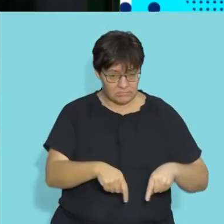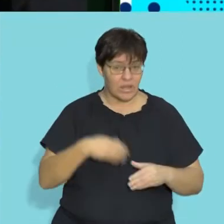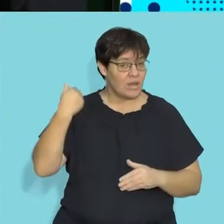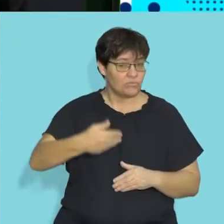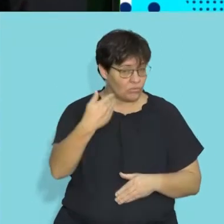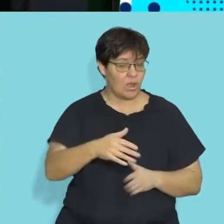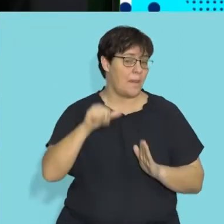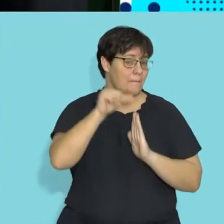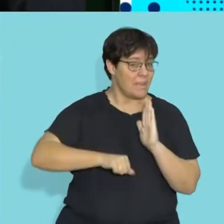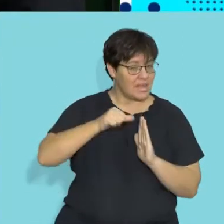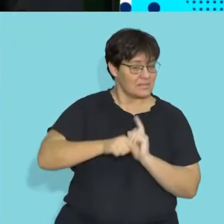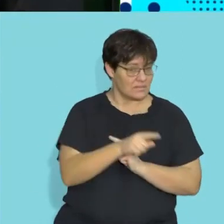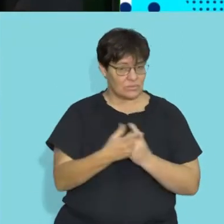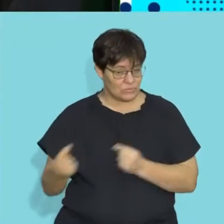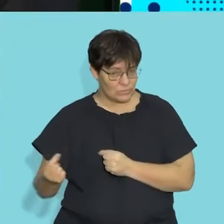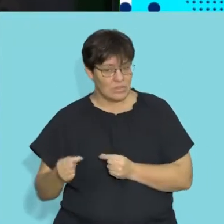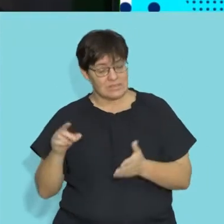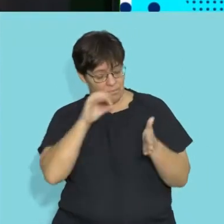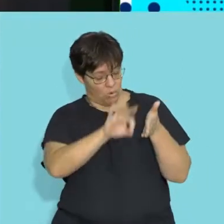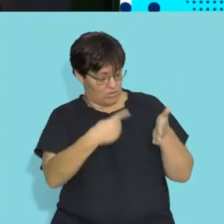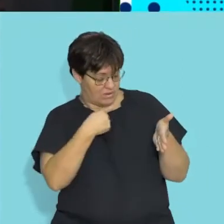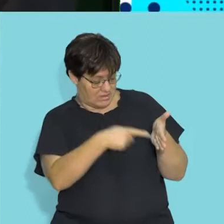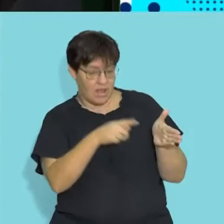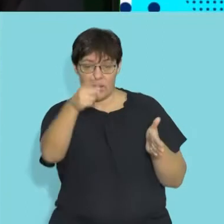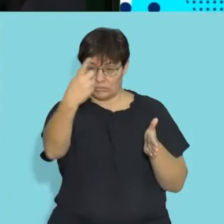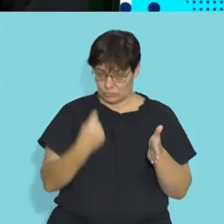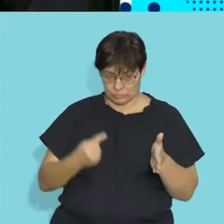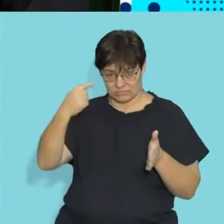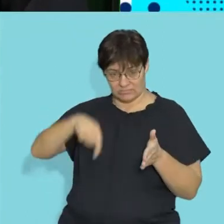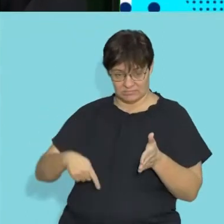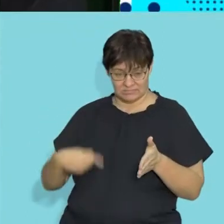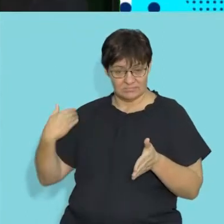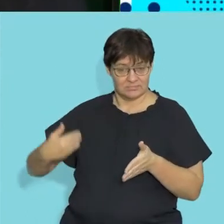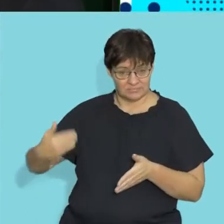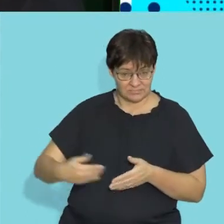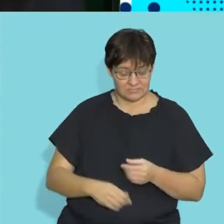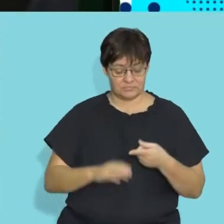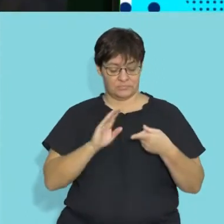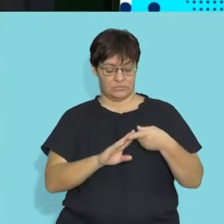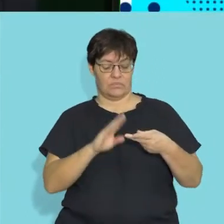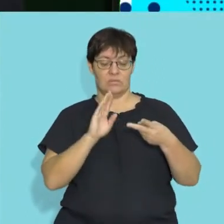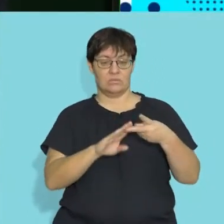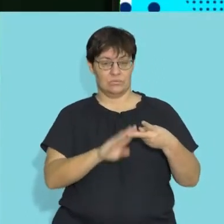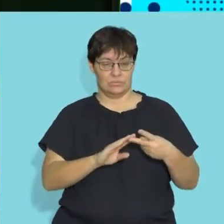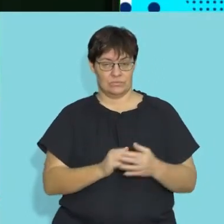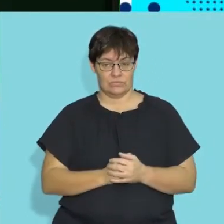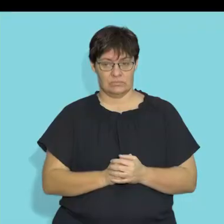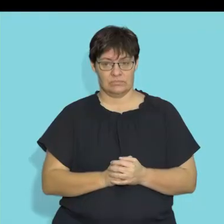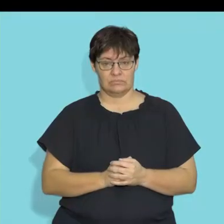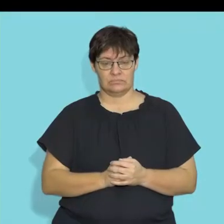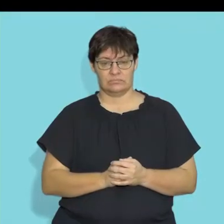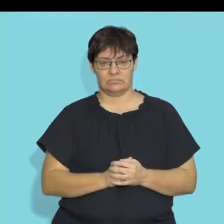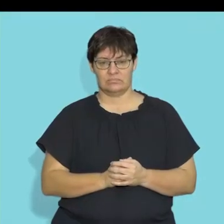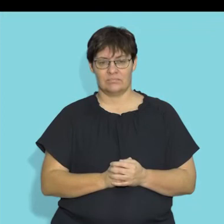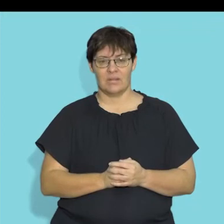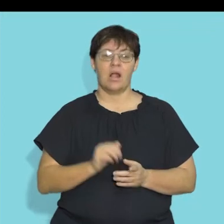regular basis like the contract stipulates that you must do your maintenance? Number one. Number two, it's